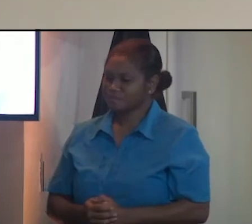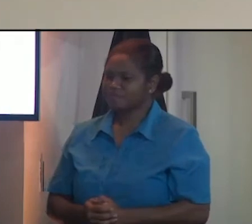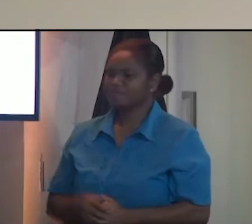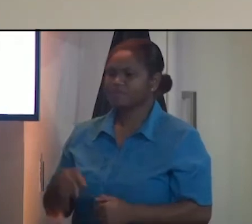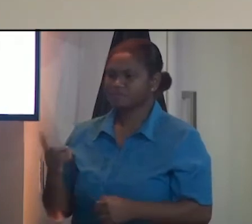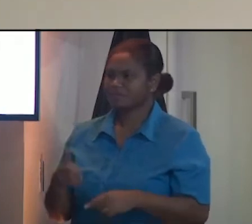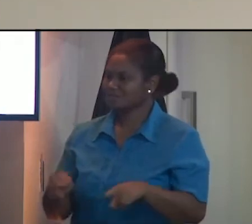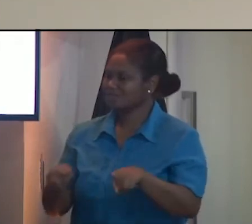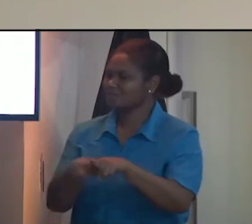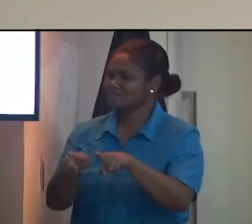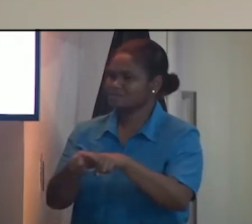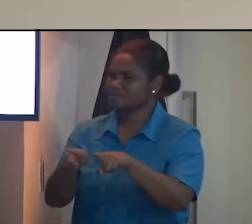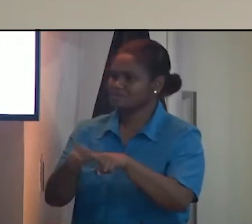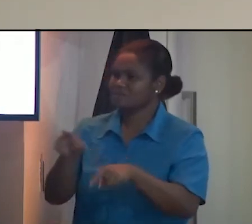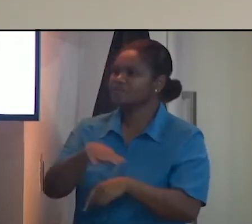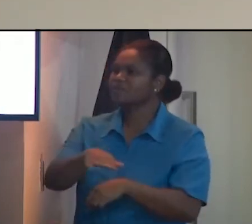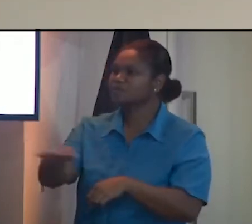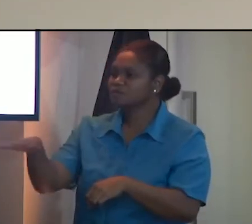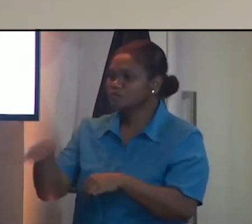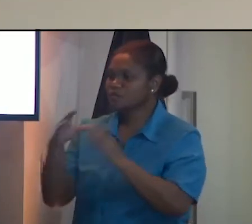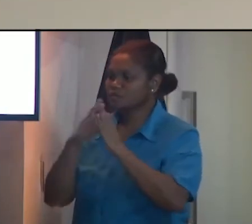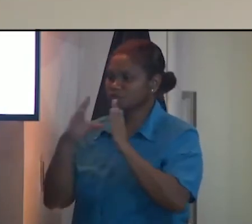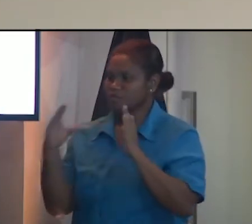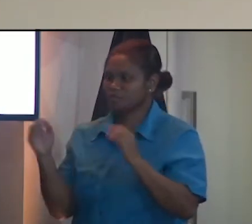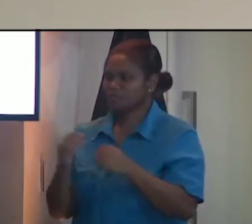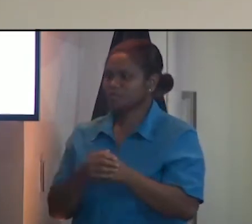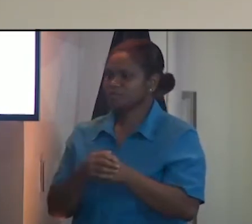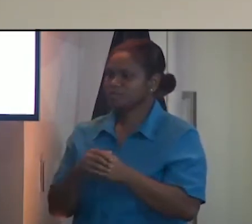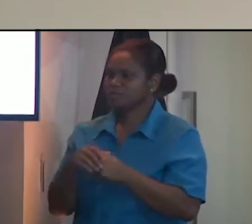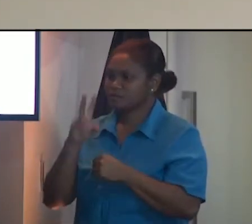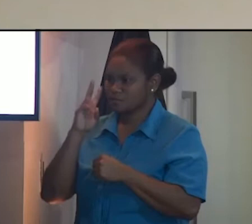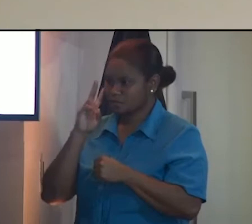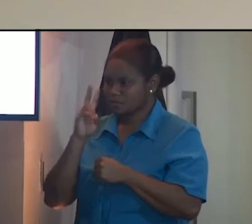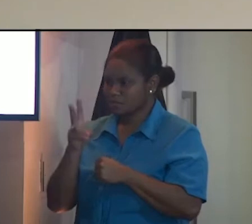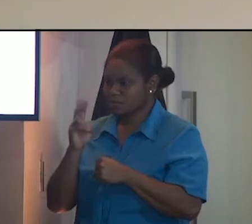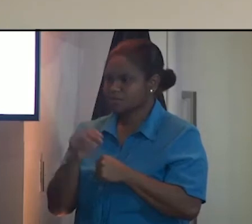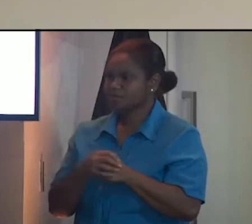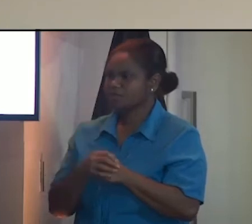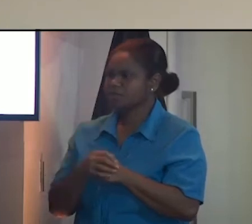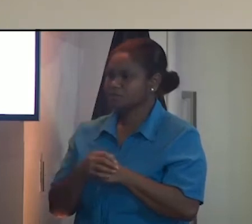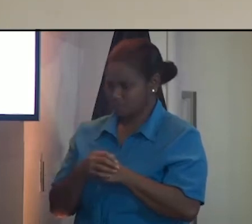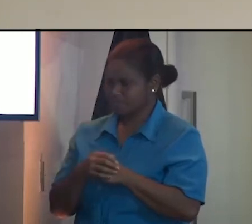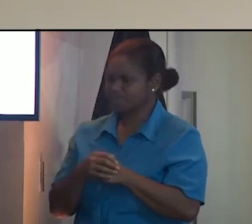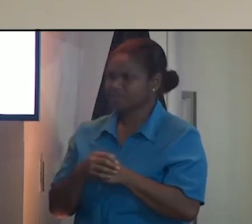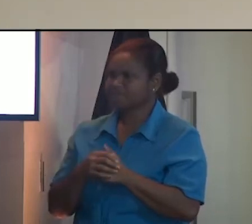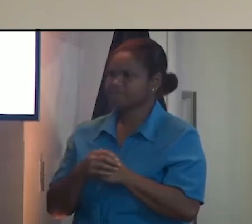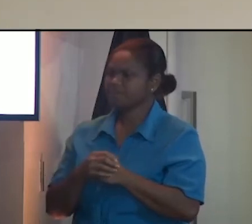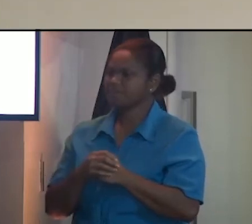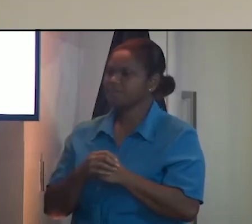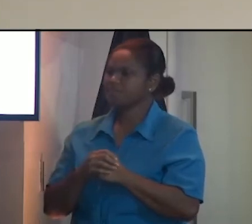consistent across Papua New Guinea that have women. So when we look at that, we still have lack of women representation at all levels of